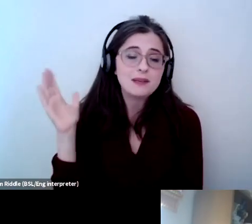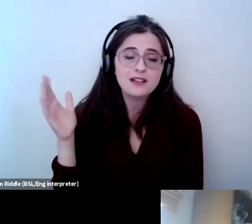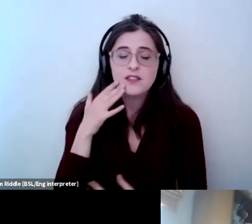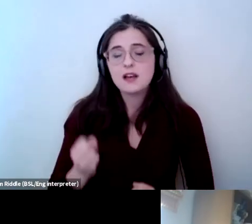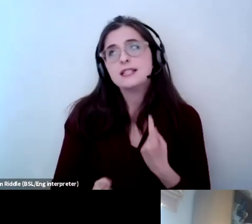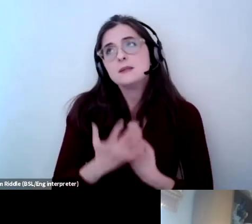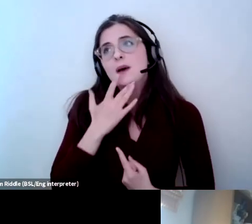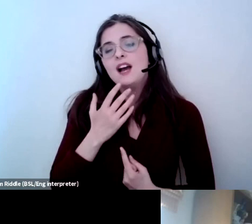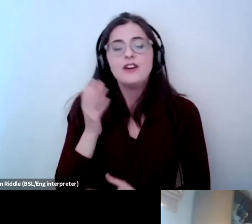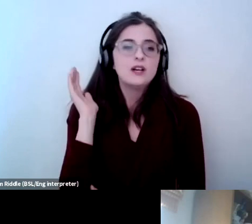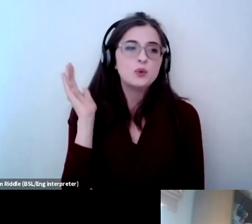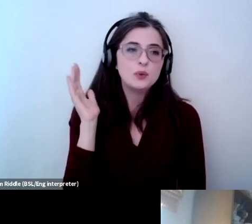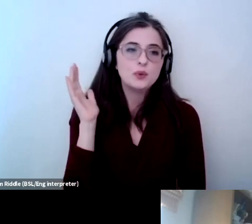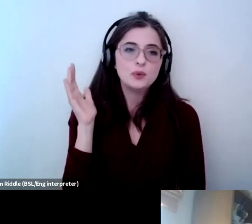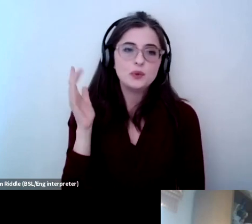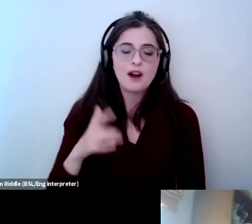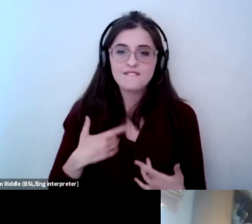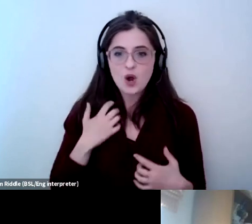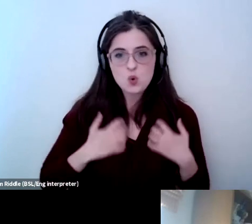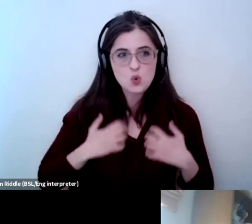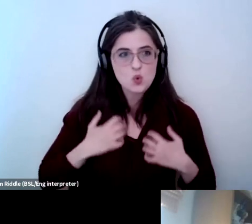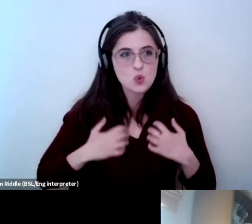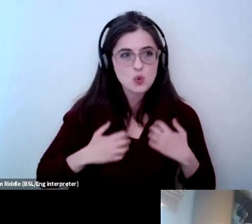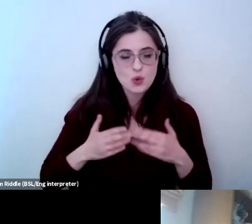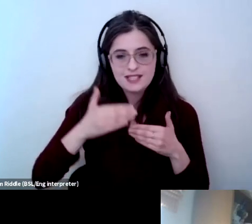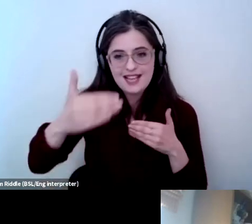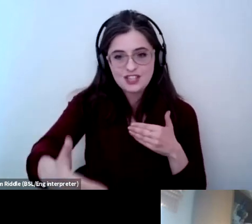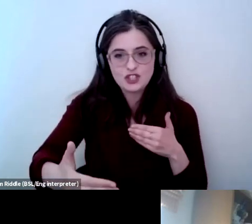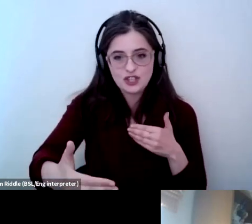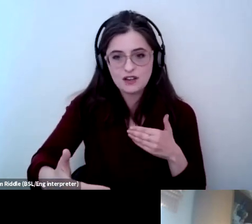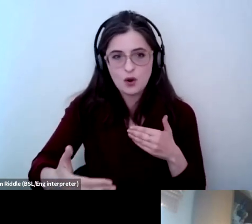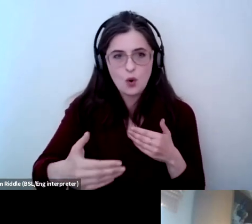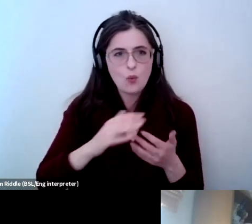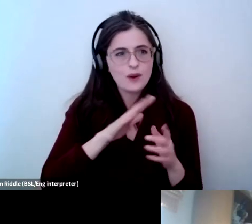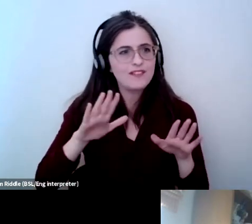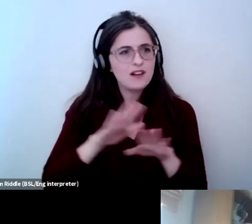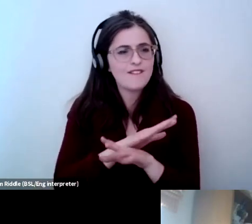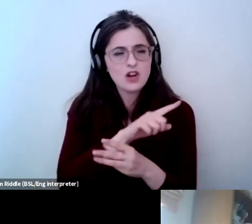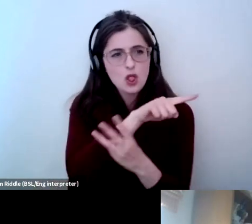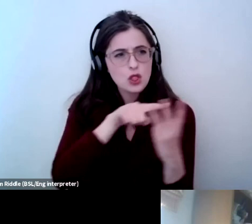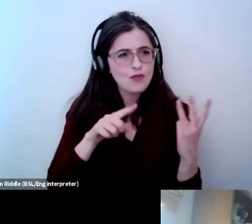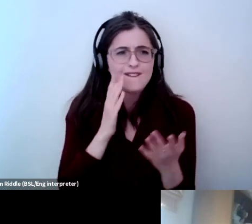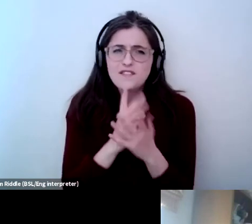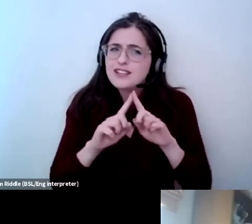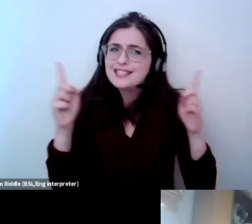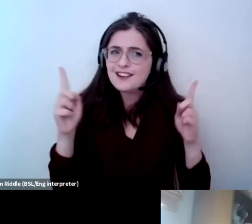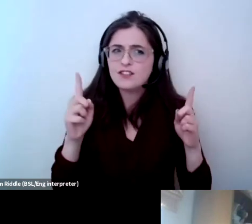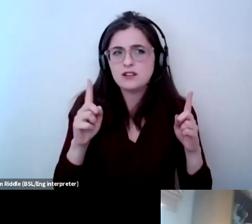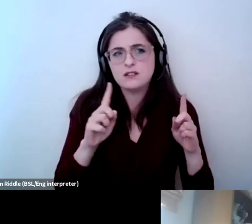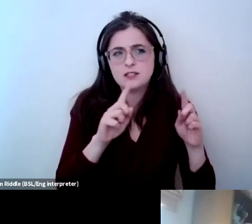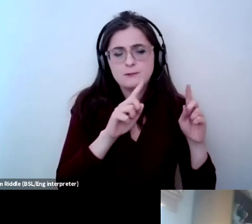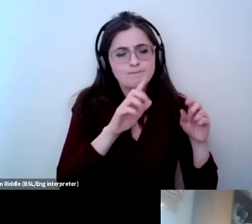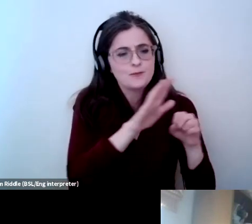contributions. I think it's been a really interesting session. We've covered three very different sectors of the economy, but I think